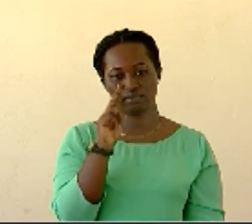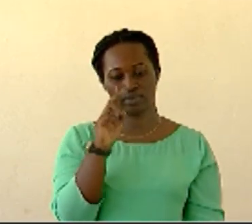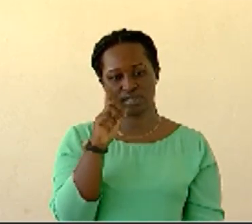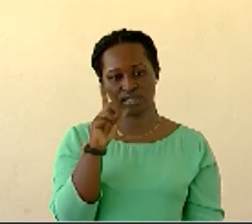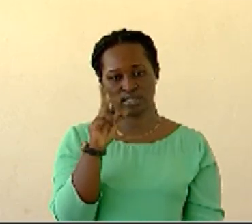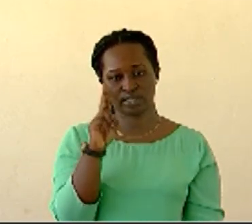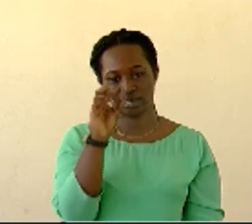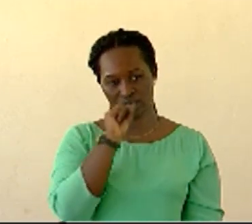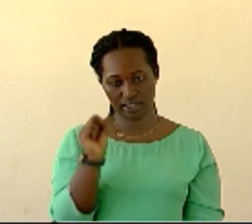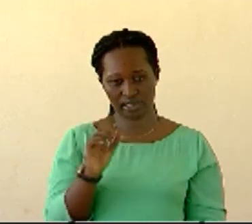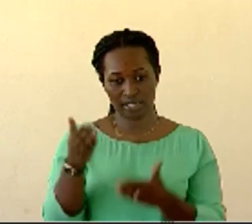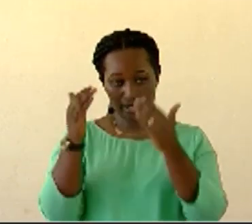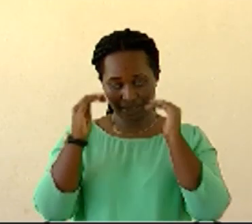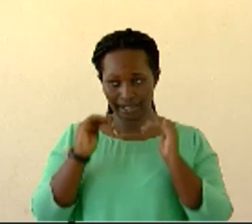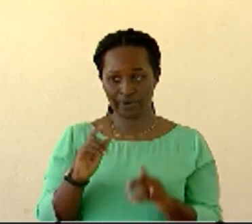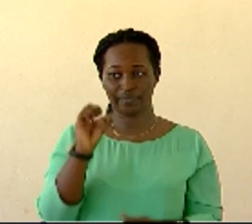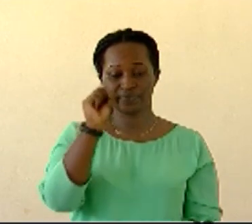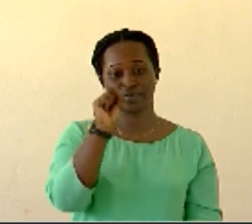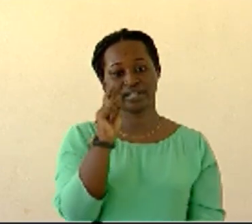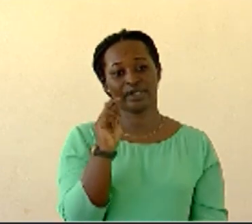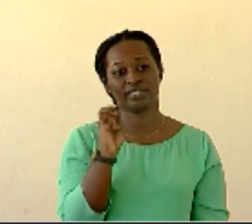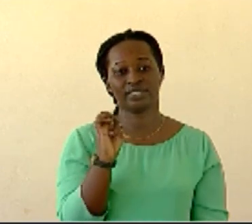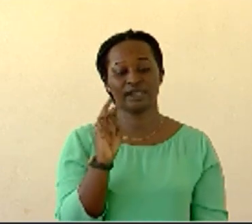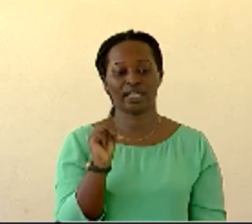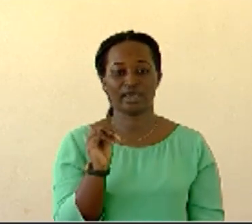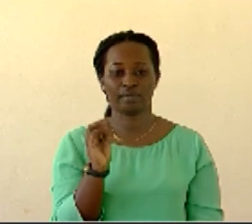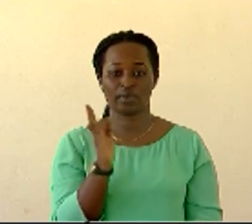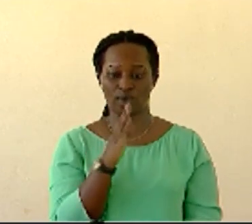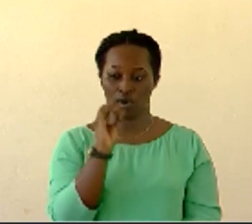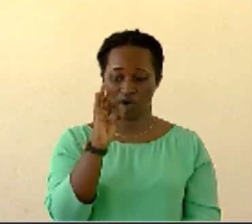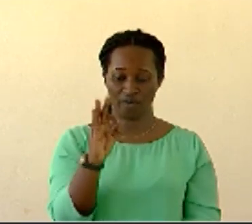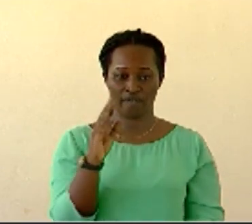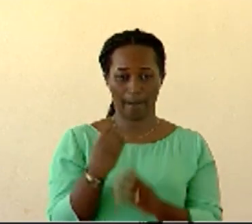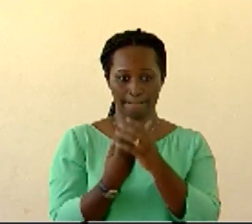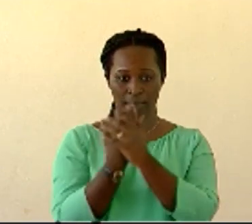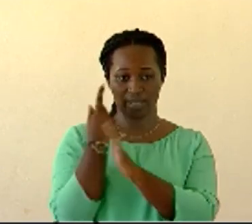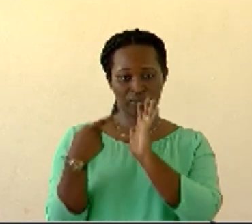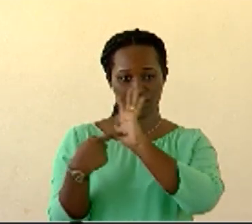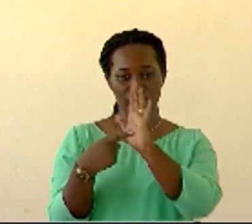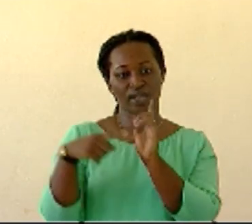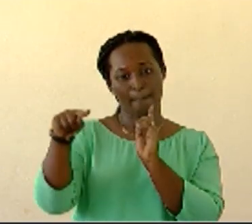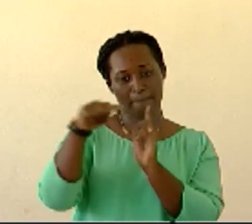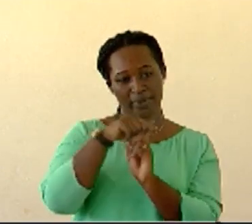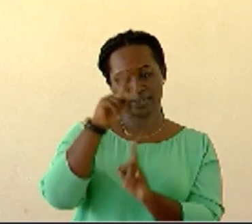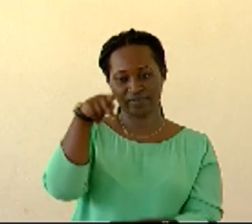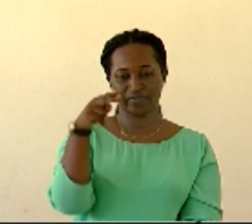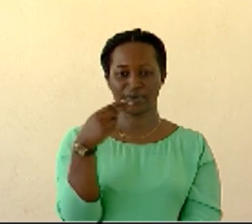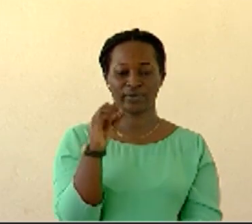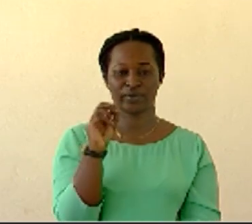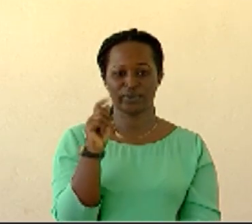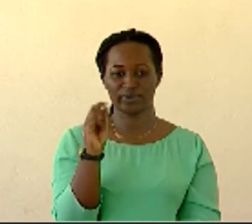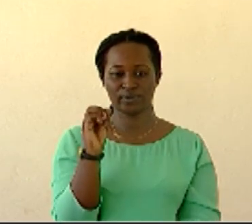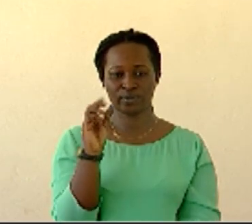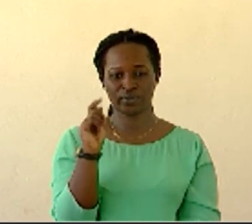Then the stem of a plant shows positive phototropism. What does it mean?